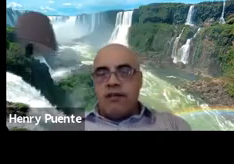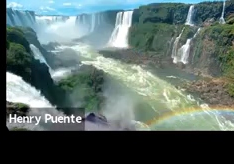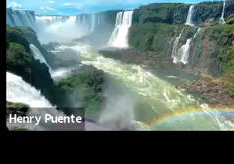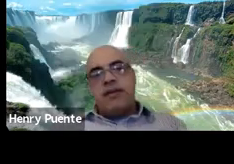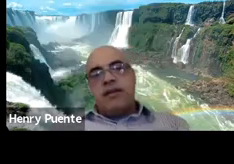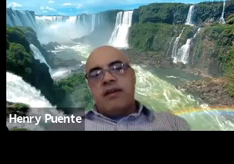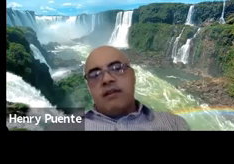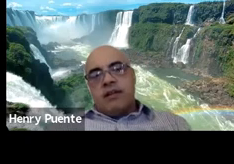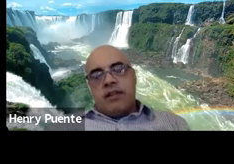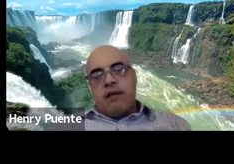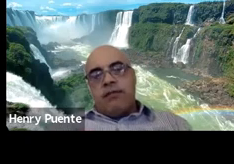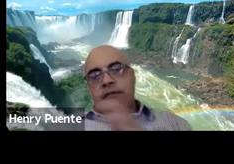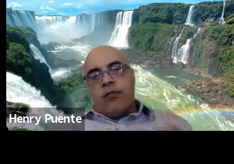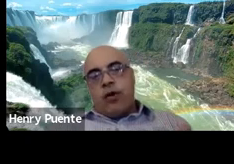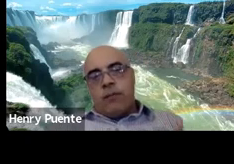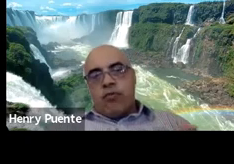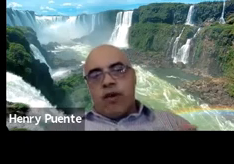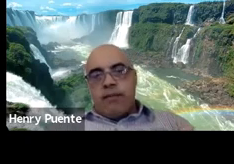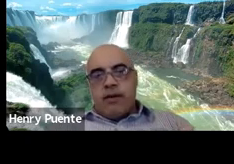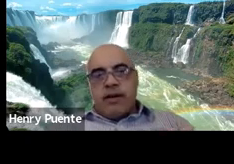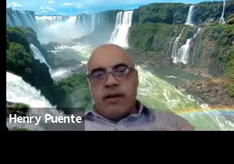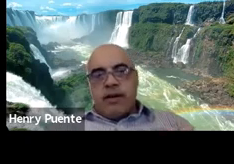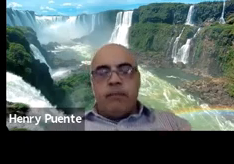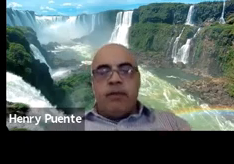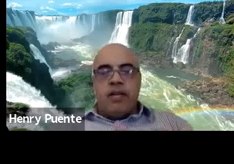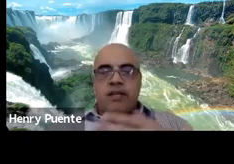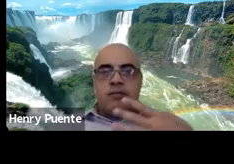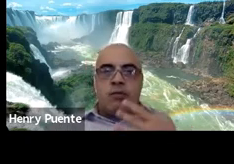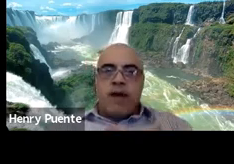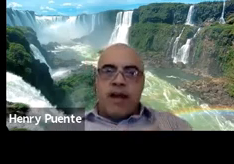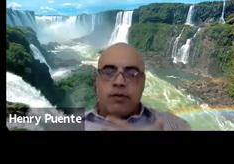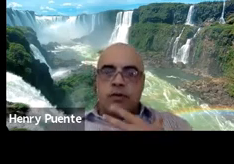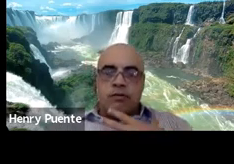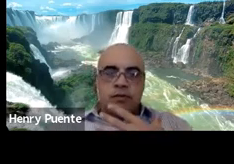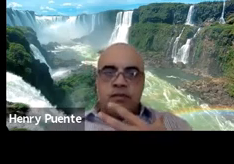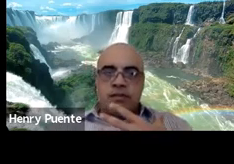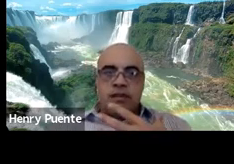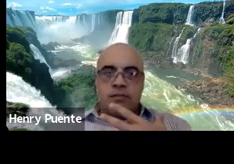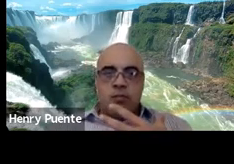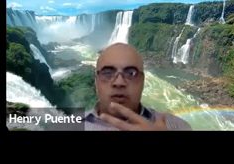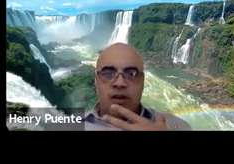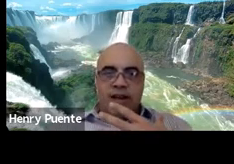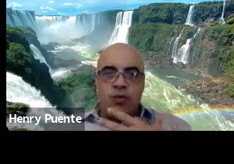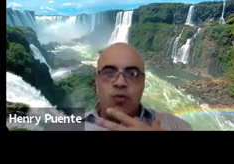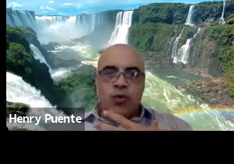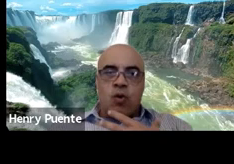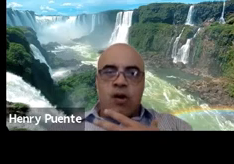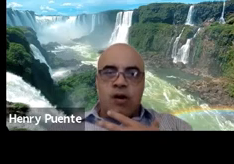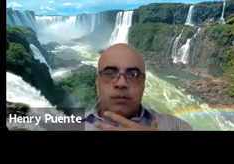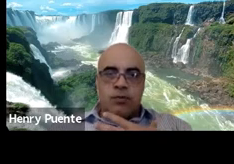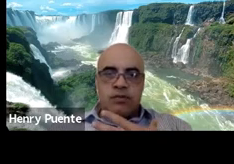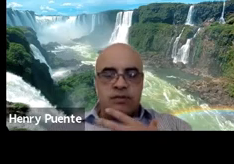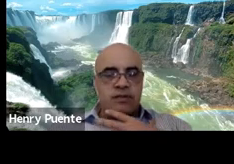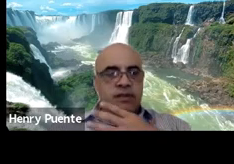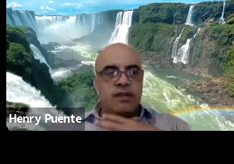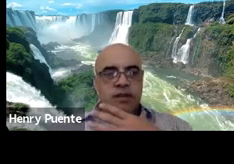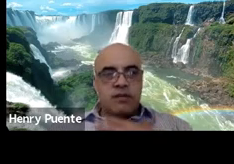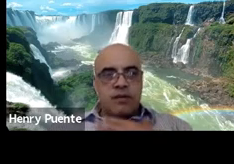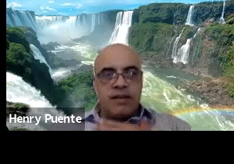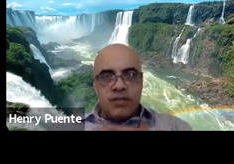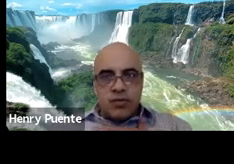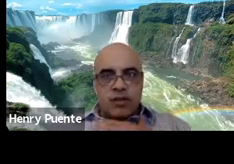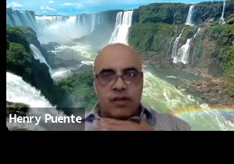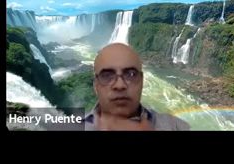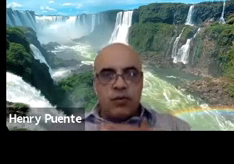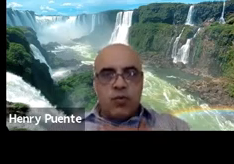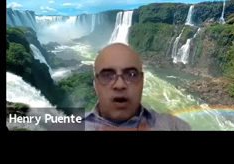macro stuff. Think of the four primary capabilities as more micro. It's just like more like who you are as a person,